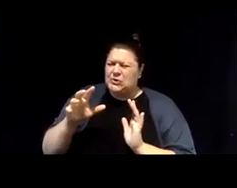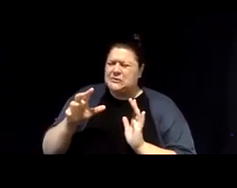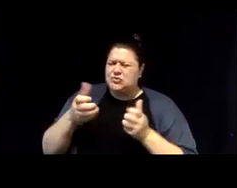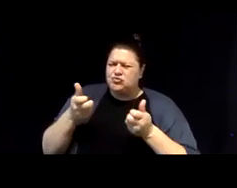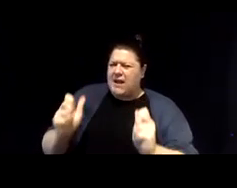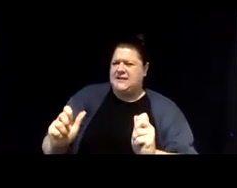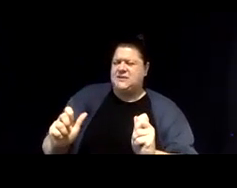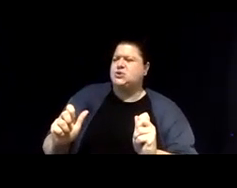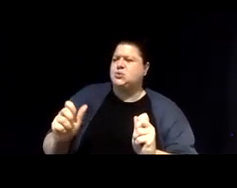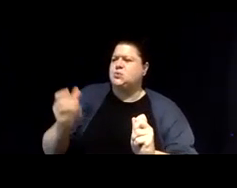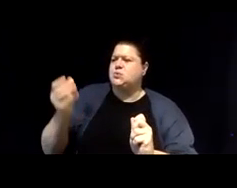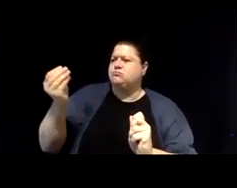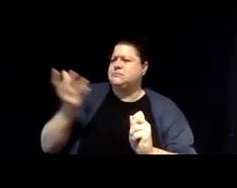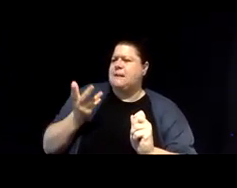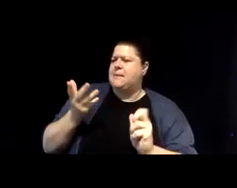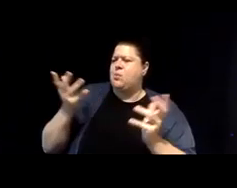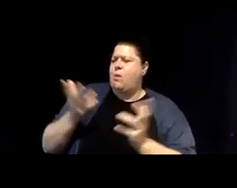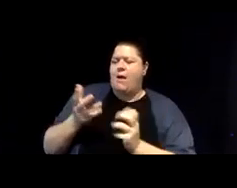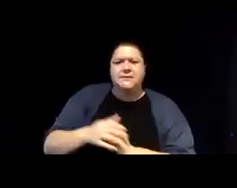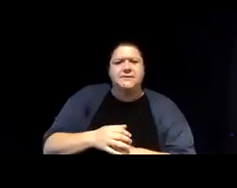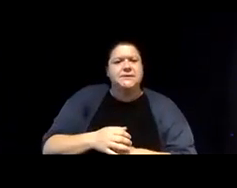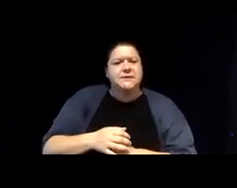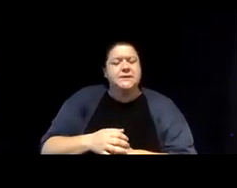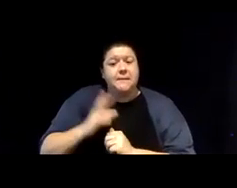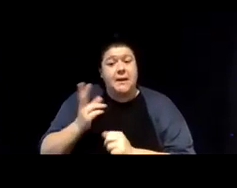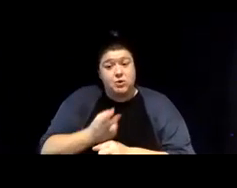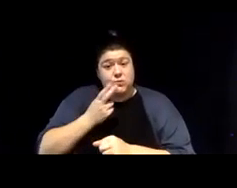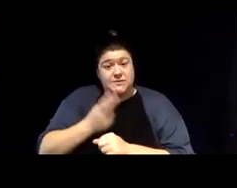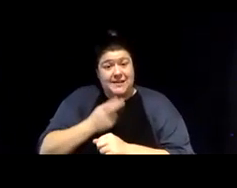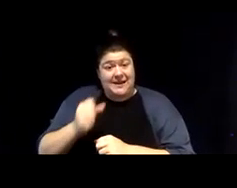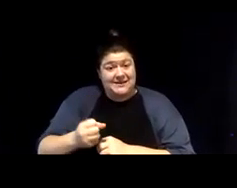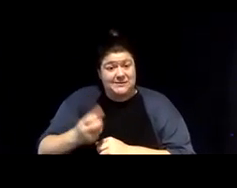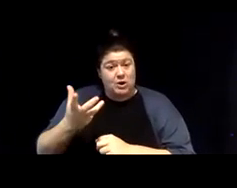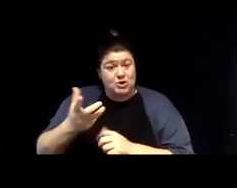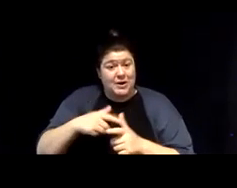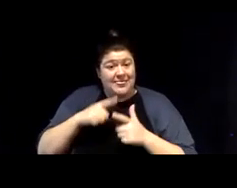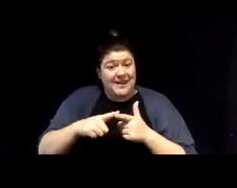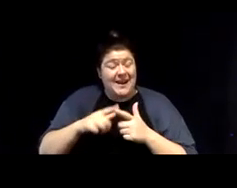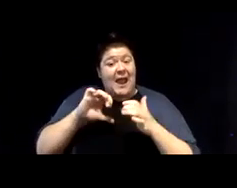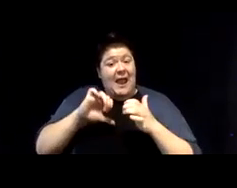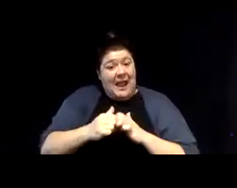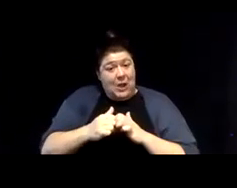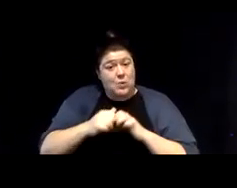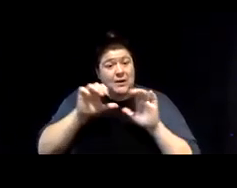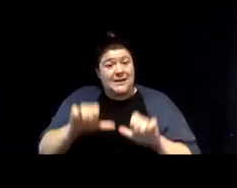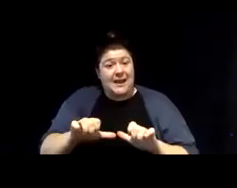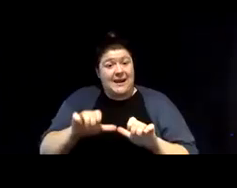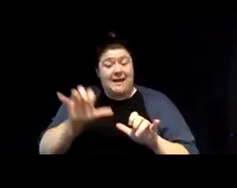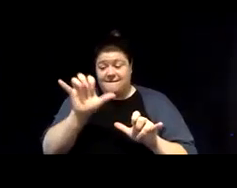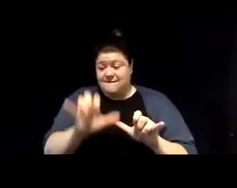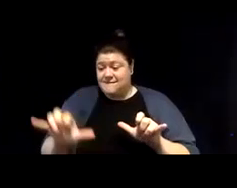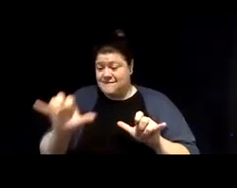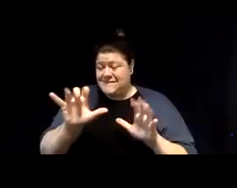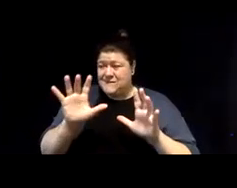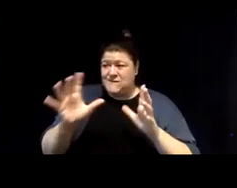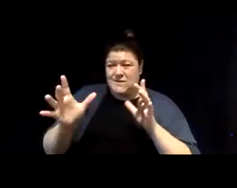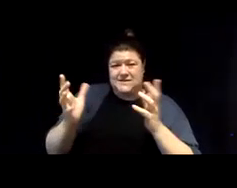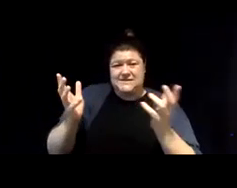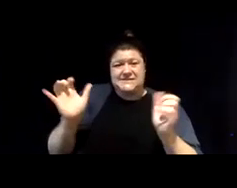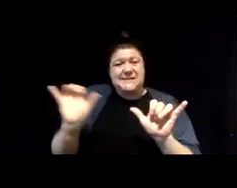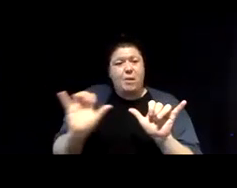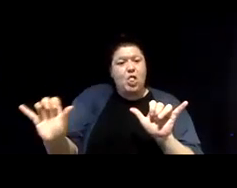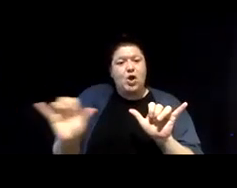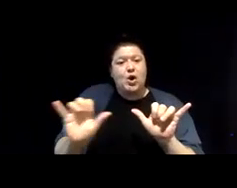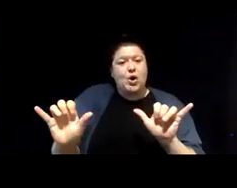to say by using that expression? And then how can I find a similar expression? I used the example